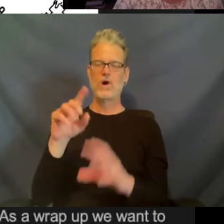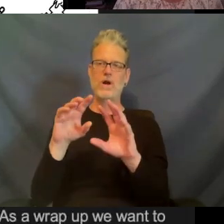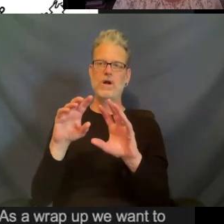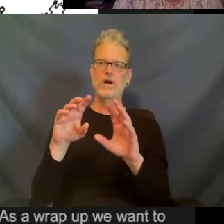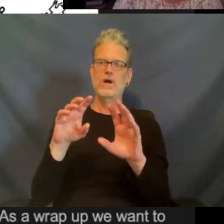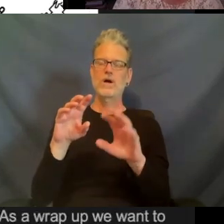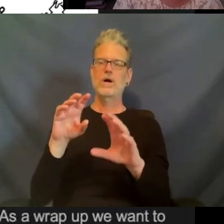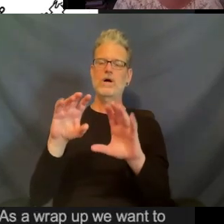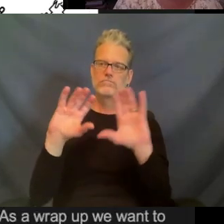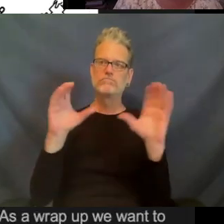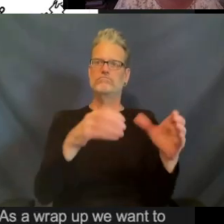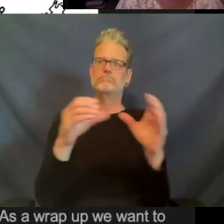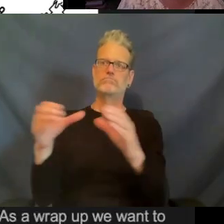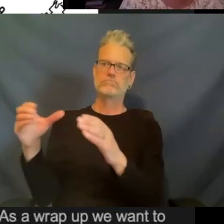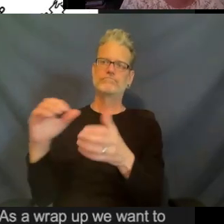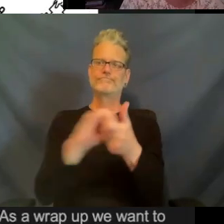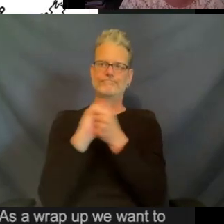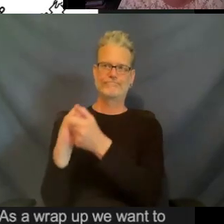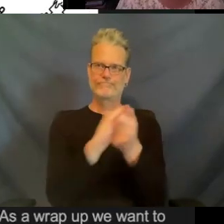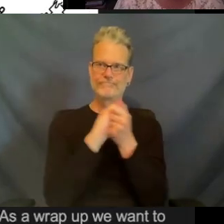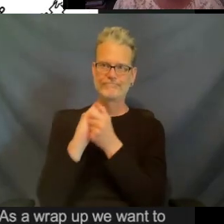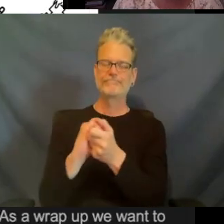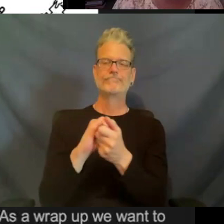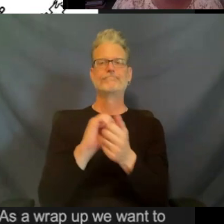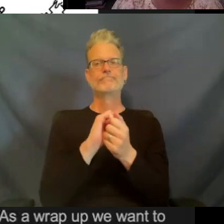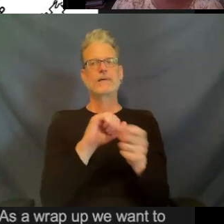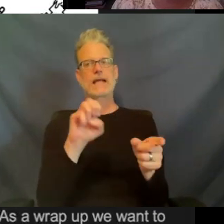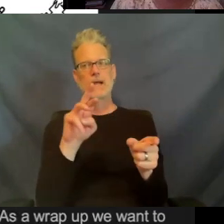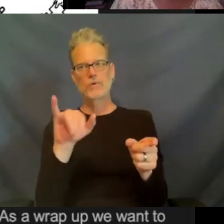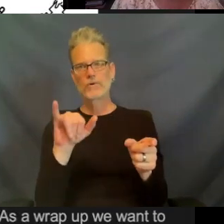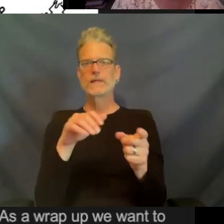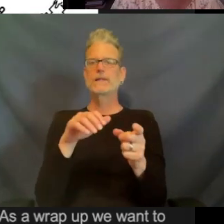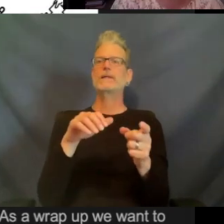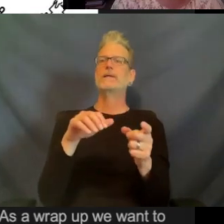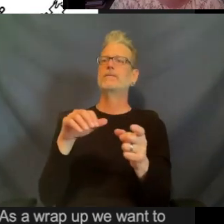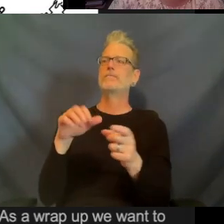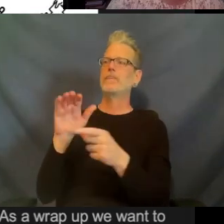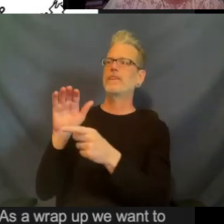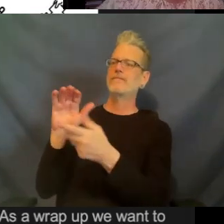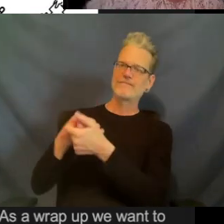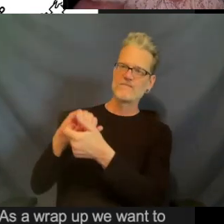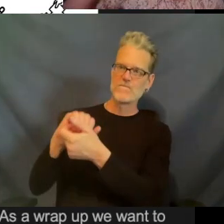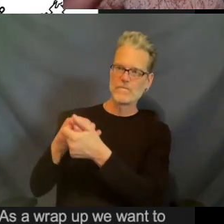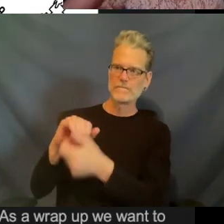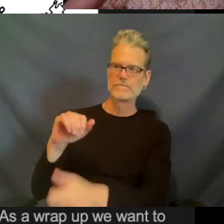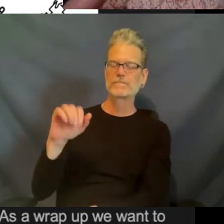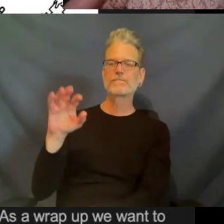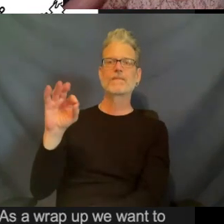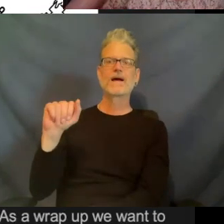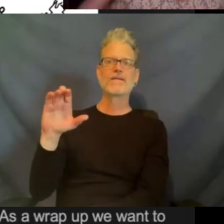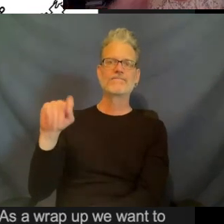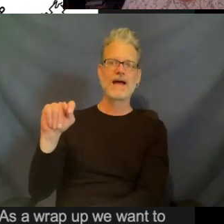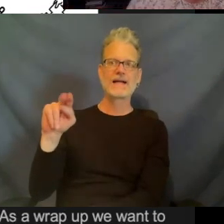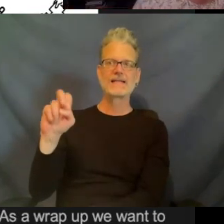So I work collaboratively with Emery and their Community Navigator initiative through FactNet, and I'll